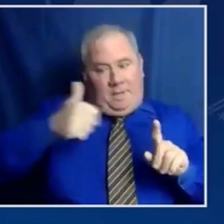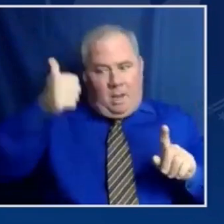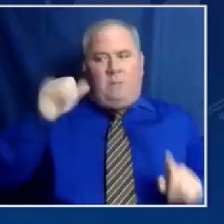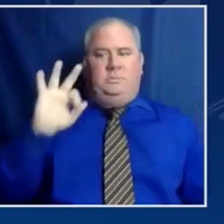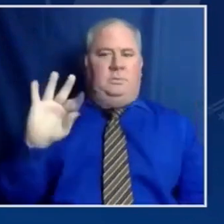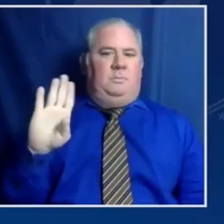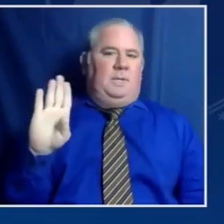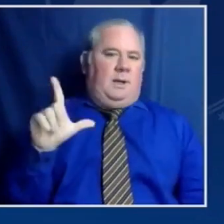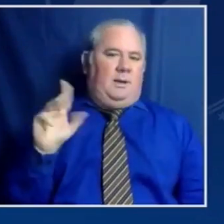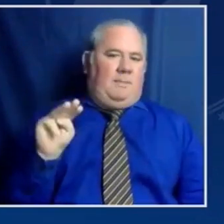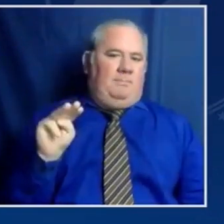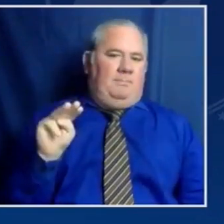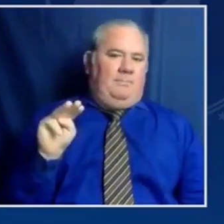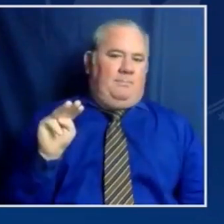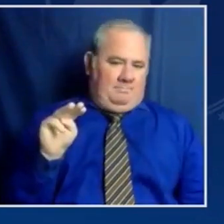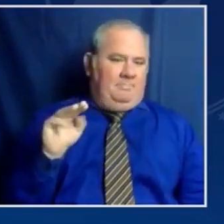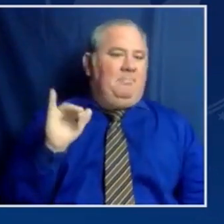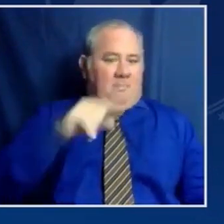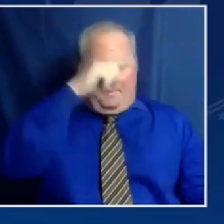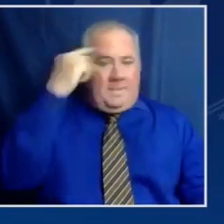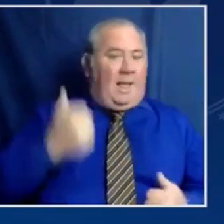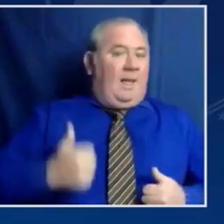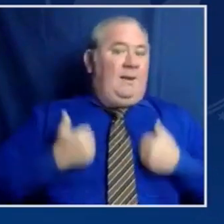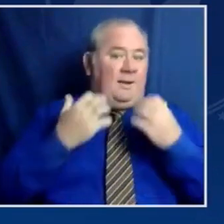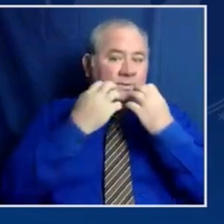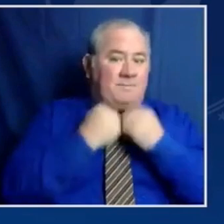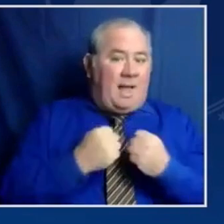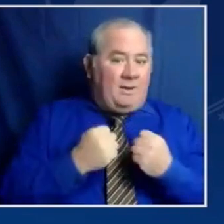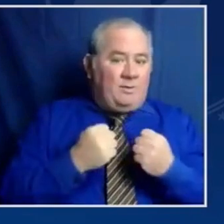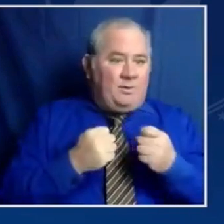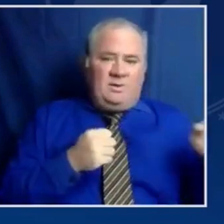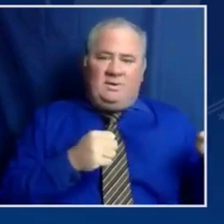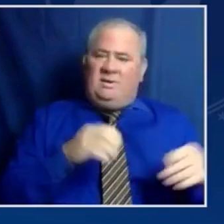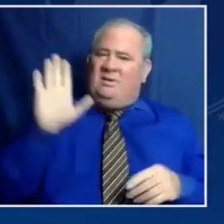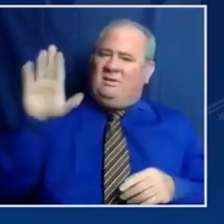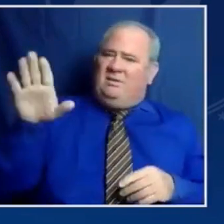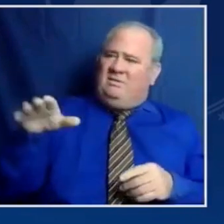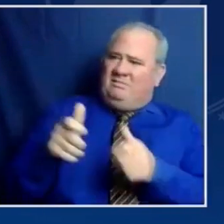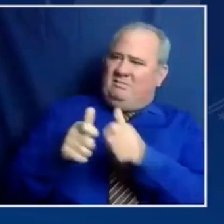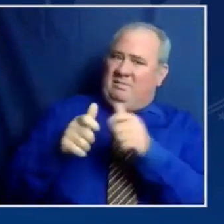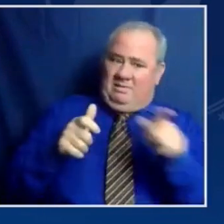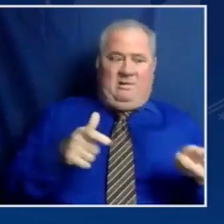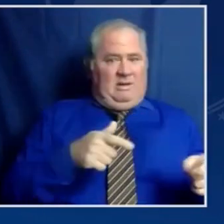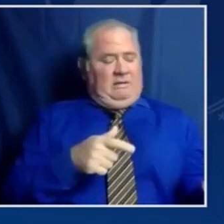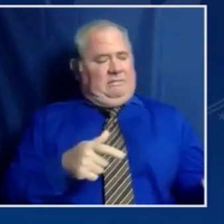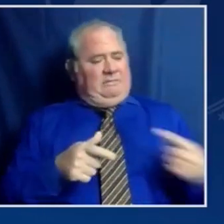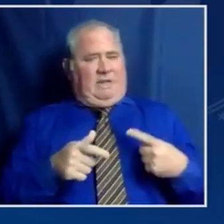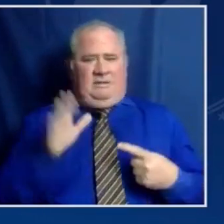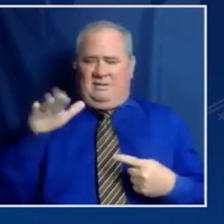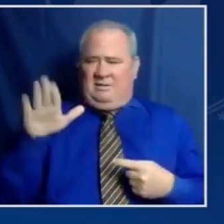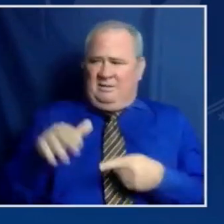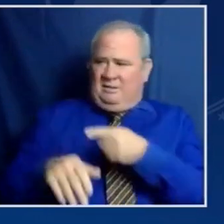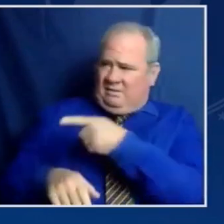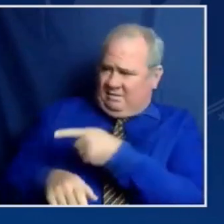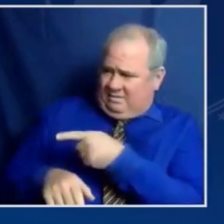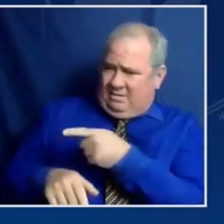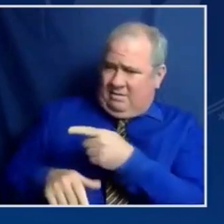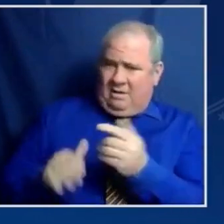because of protests by Black Lives Matter. She said, "Pop, this isn't